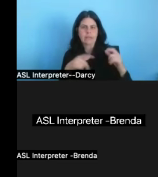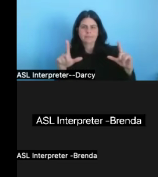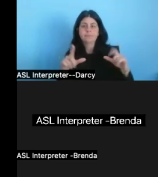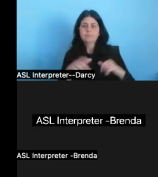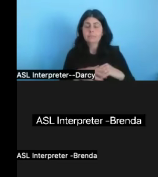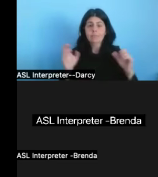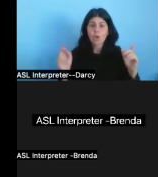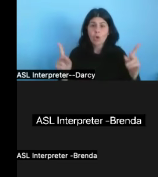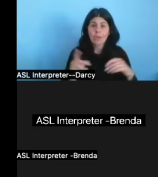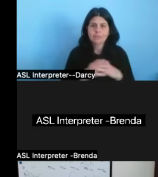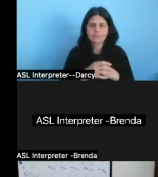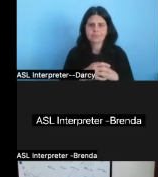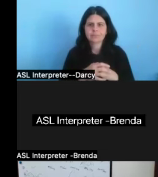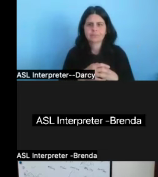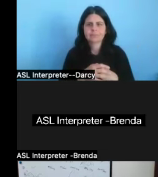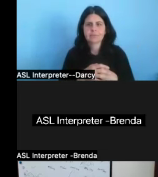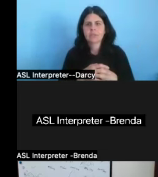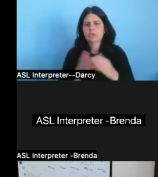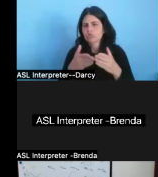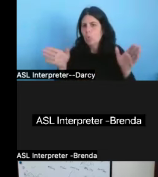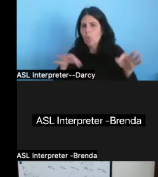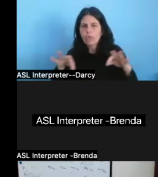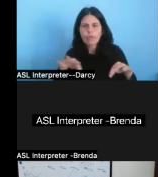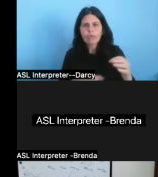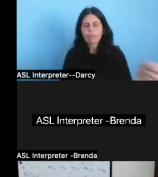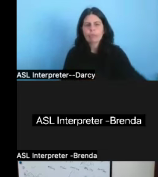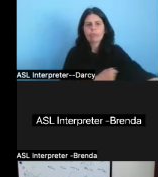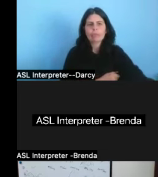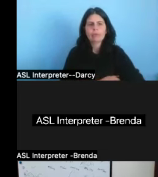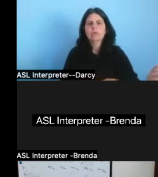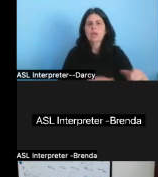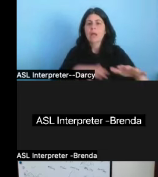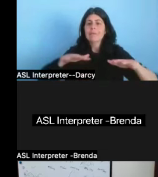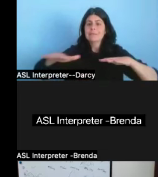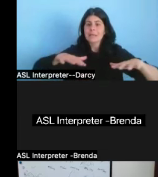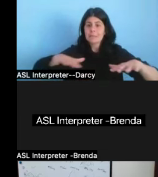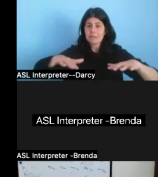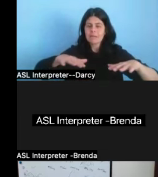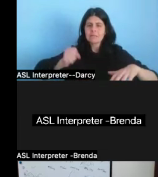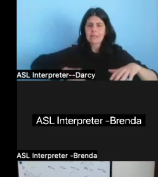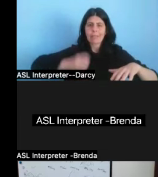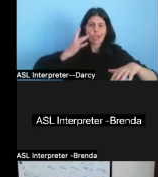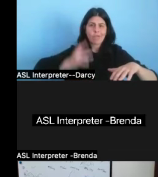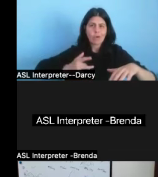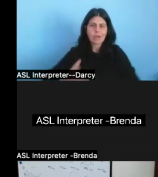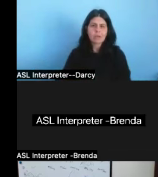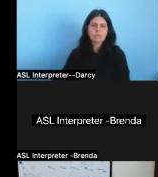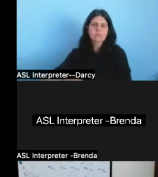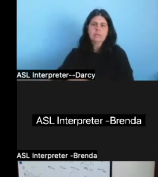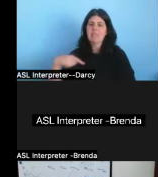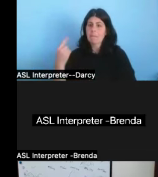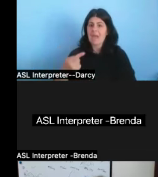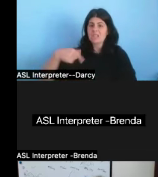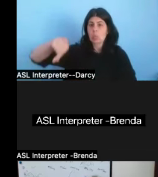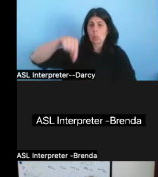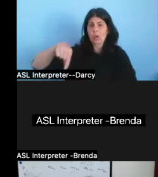Okay, so I'm just going to give an overview of the seismicity in Southern California for the past quarter. So this would be